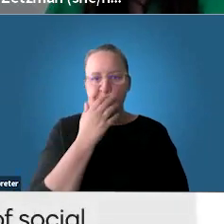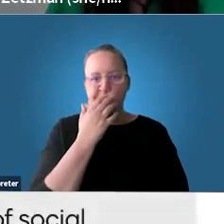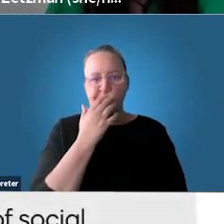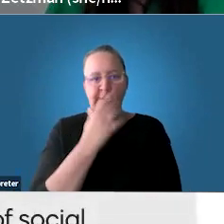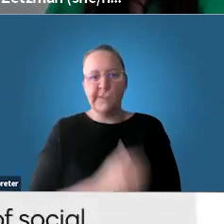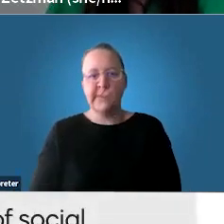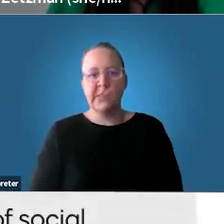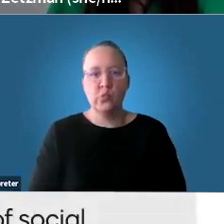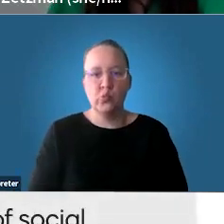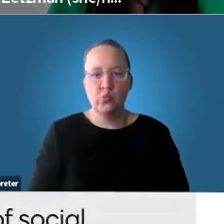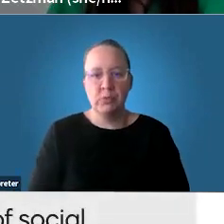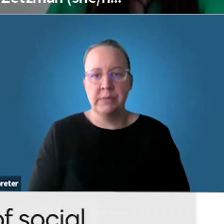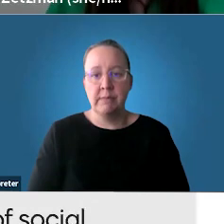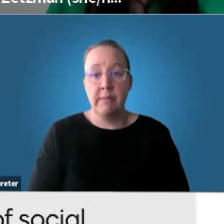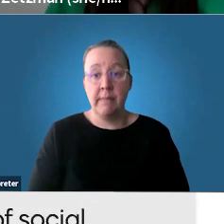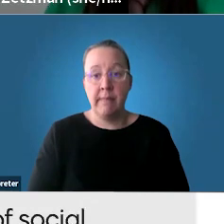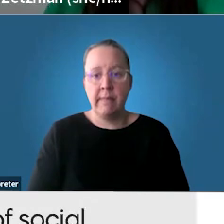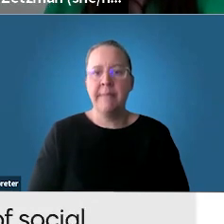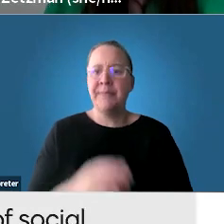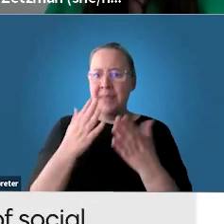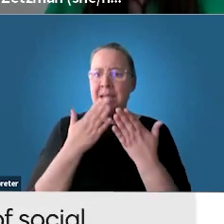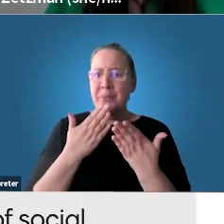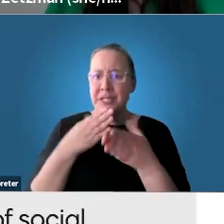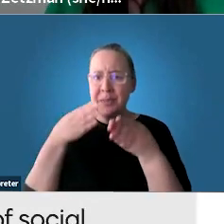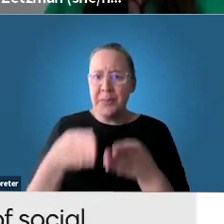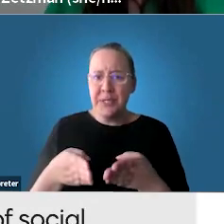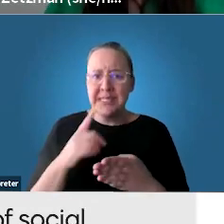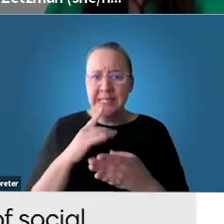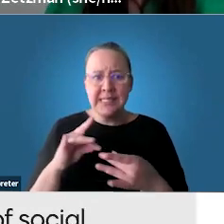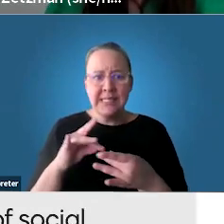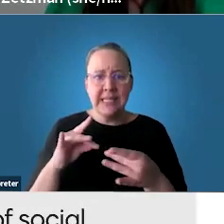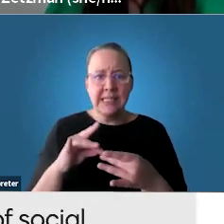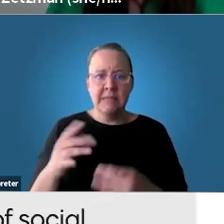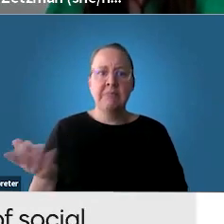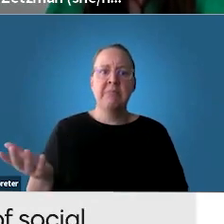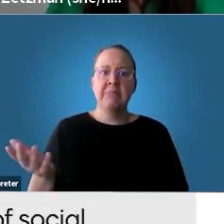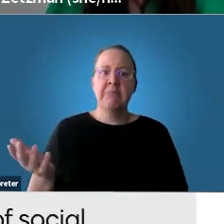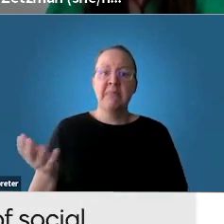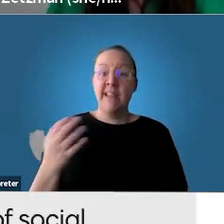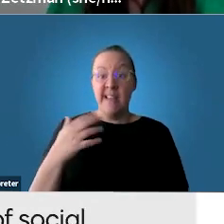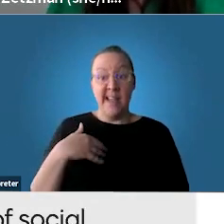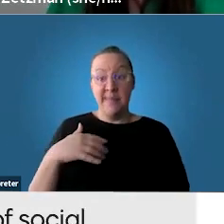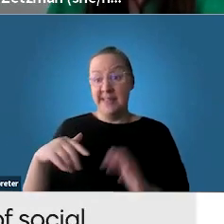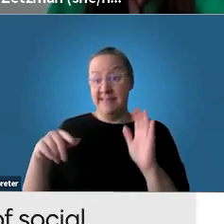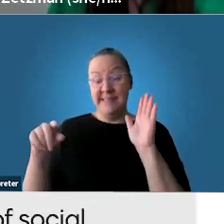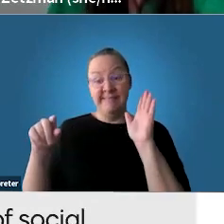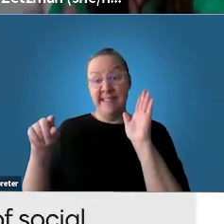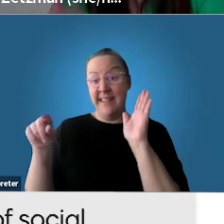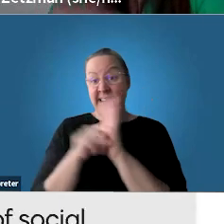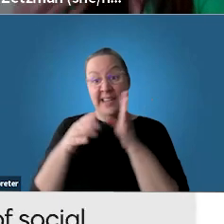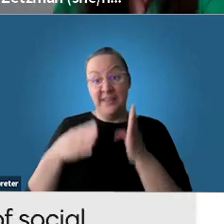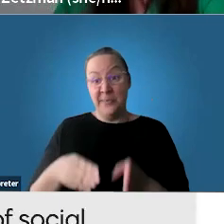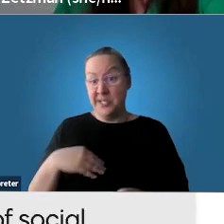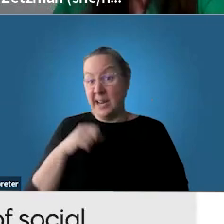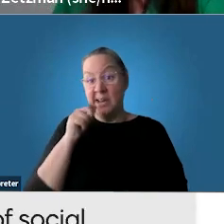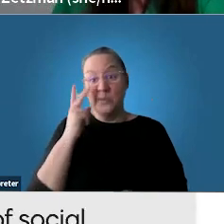And that's real. I appreciate the person being real, saying that, I'm cynical and I don't see such stories. I think that is a great point as to why we need